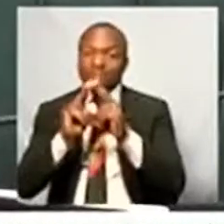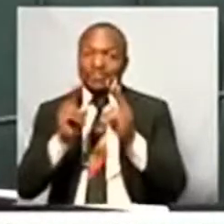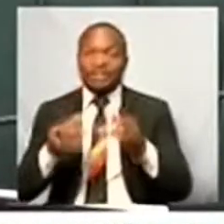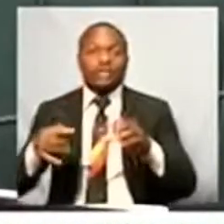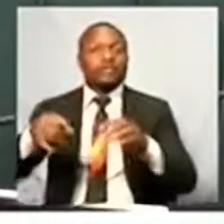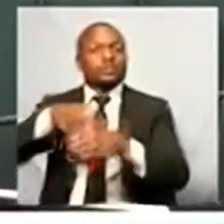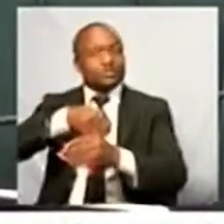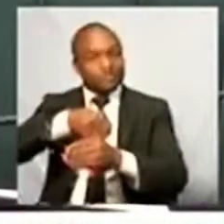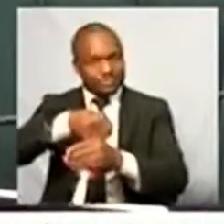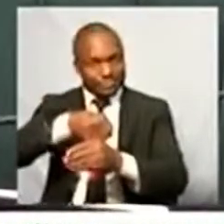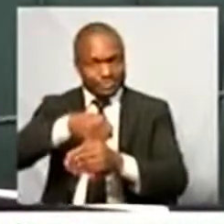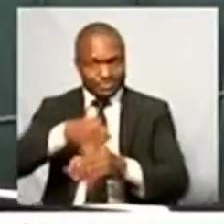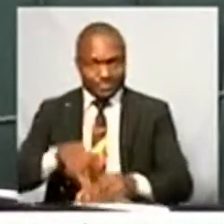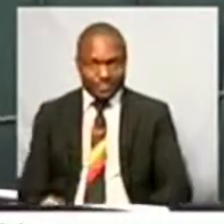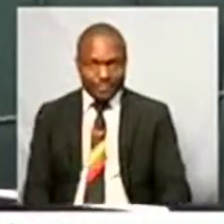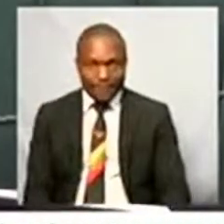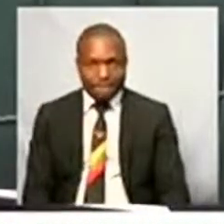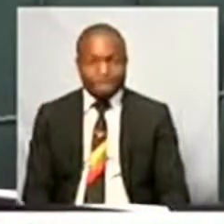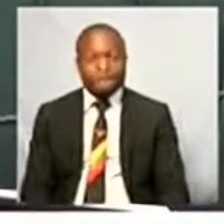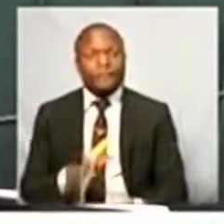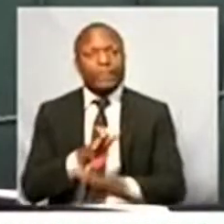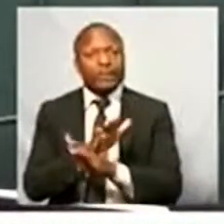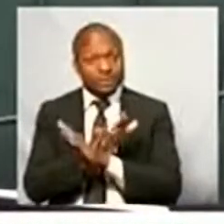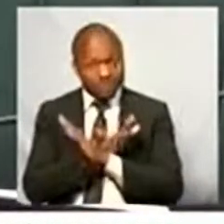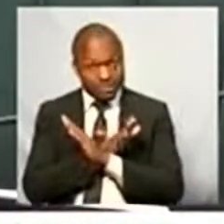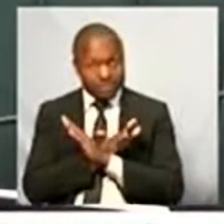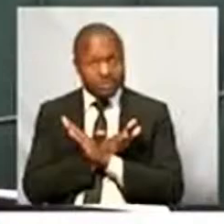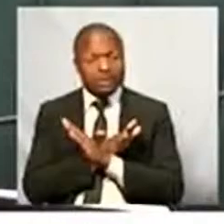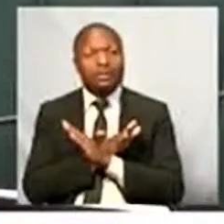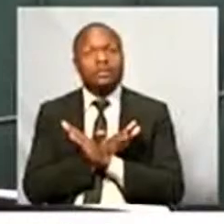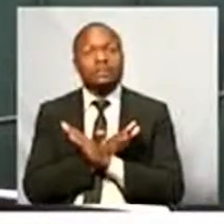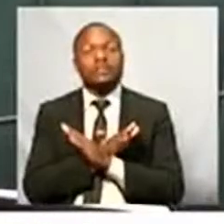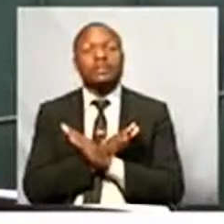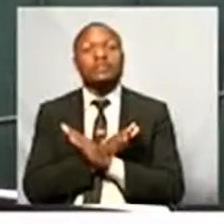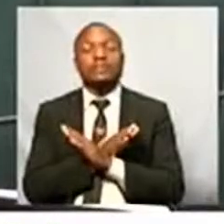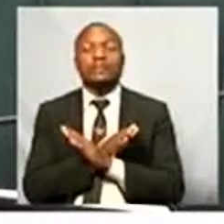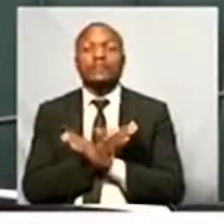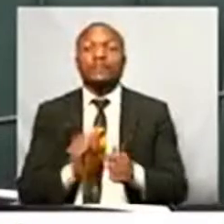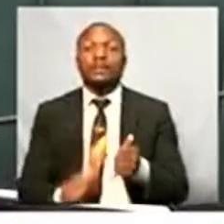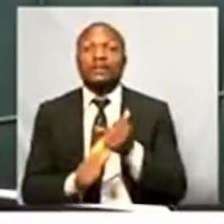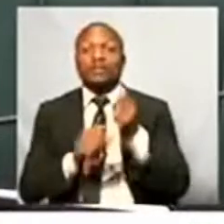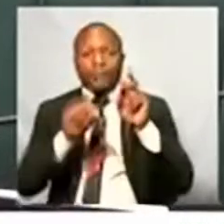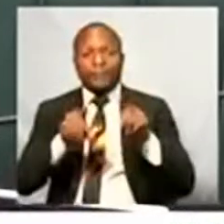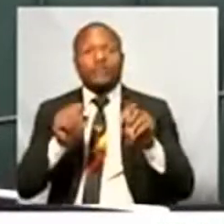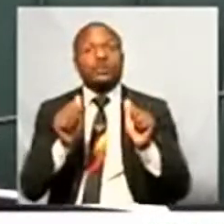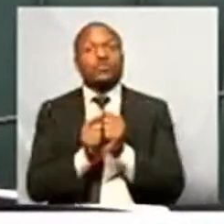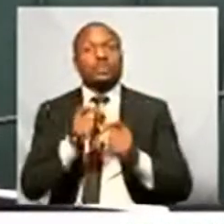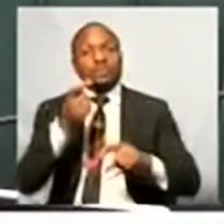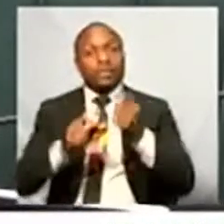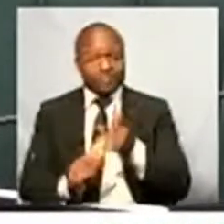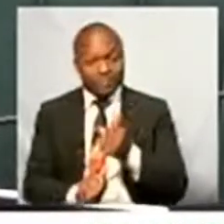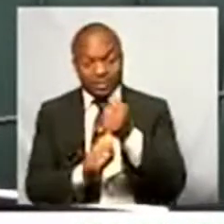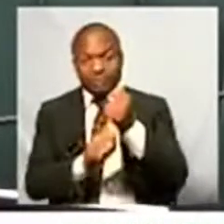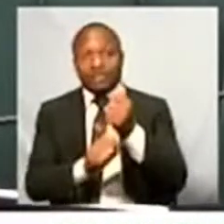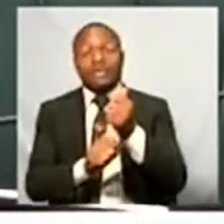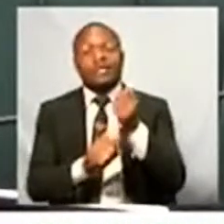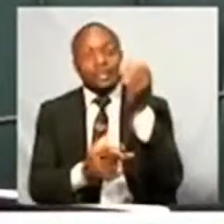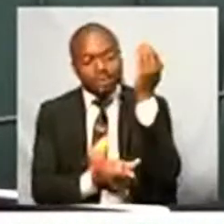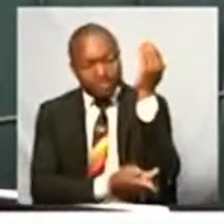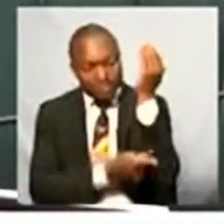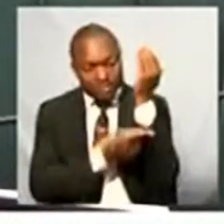inclusive. Moreover, the Zambia Agency for Persons with Disabilities, ZAPID,